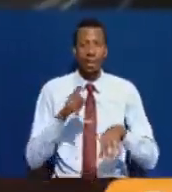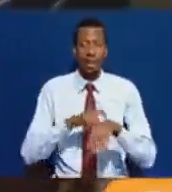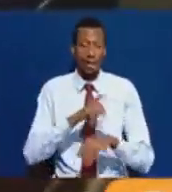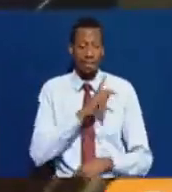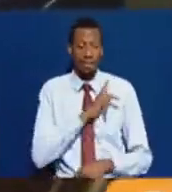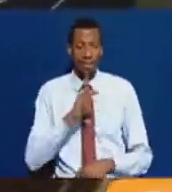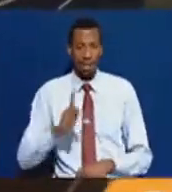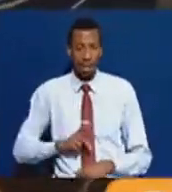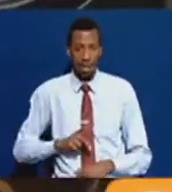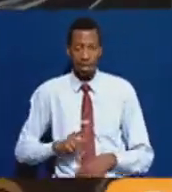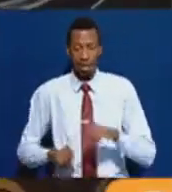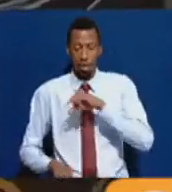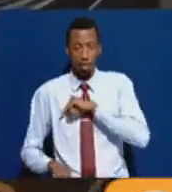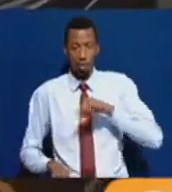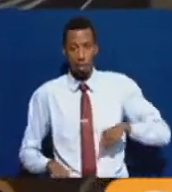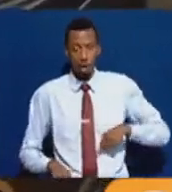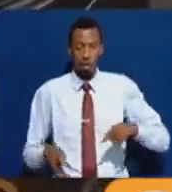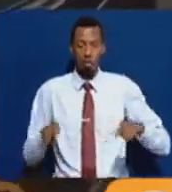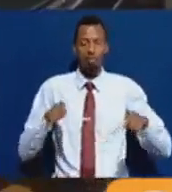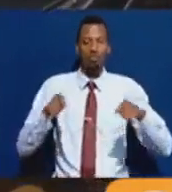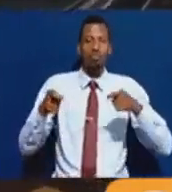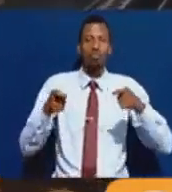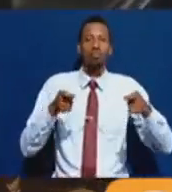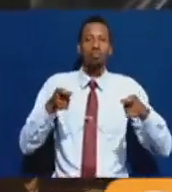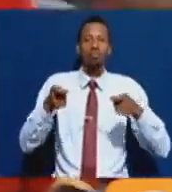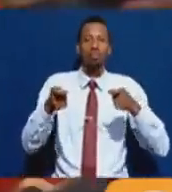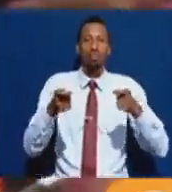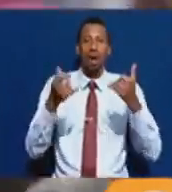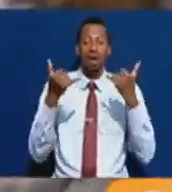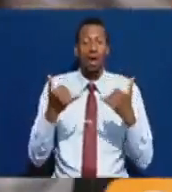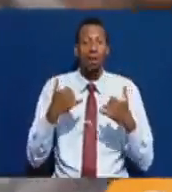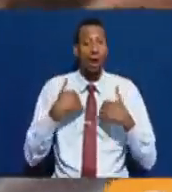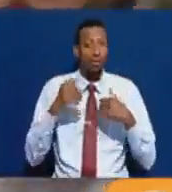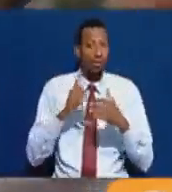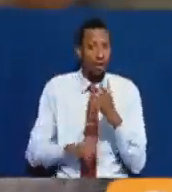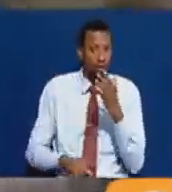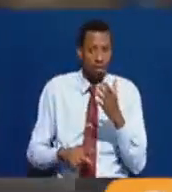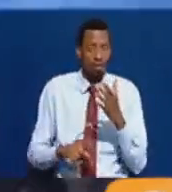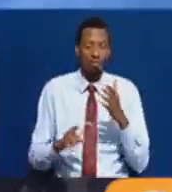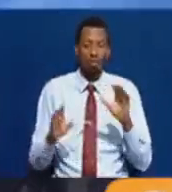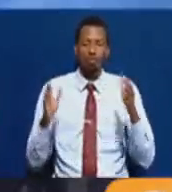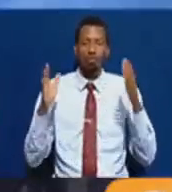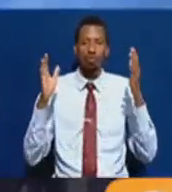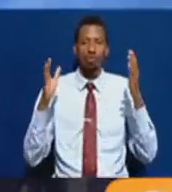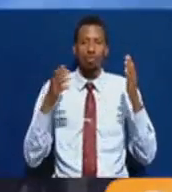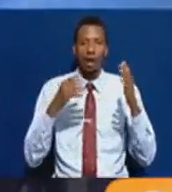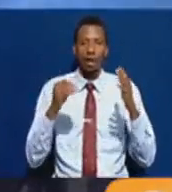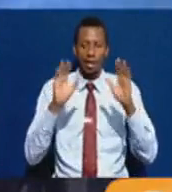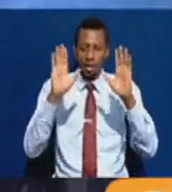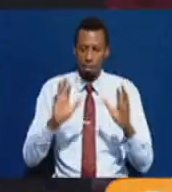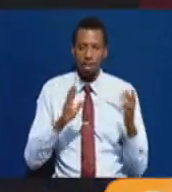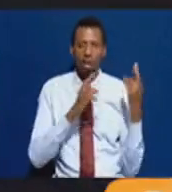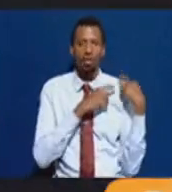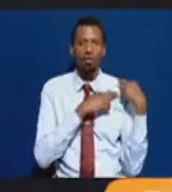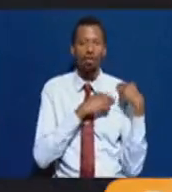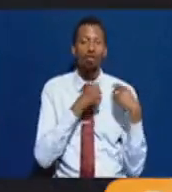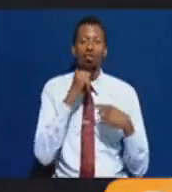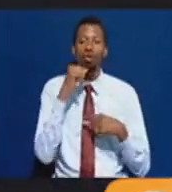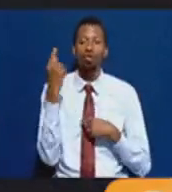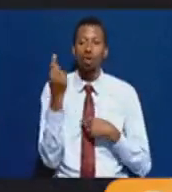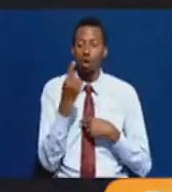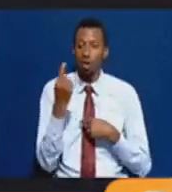queen ruled with absolute powers, they now retain ceremonial and sentimental roles, not just in Britain, but across the realms